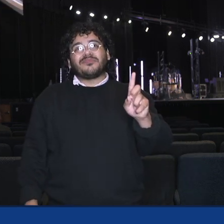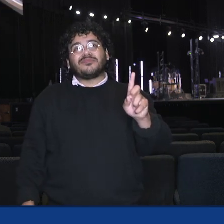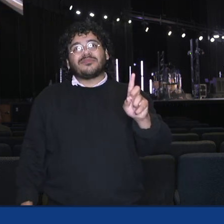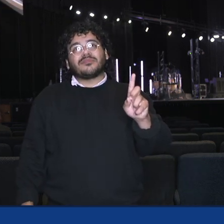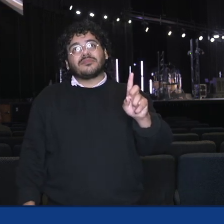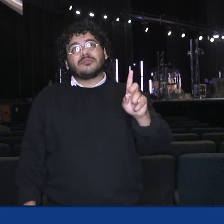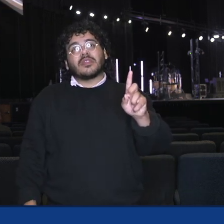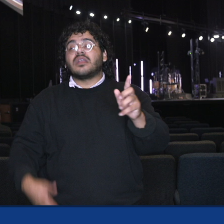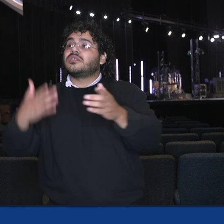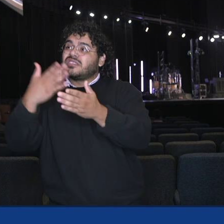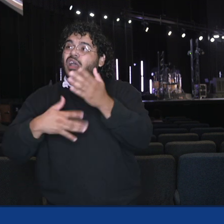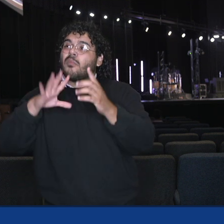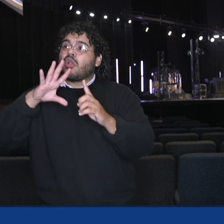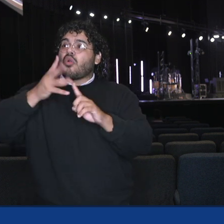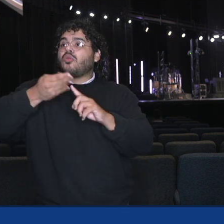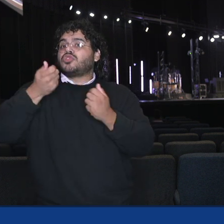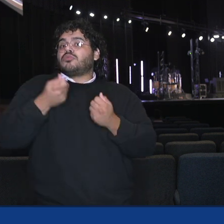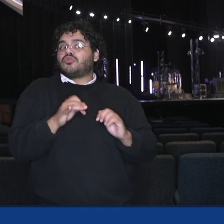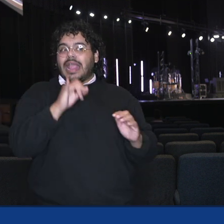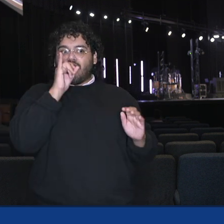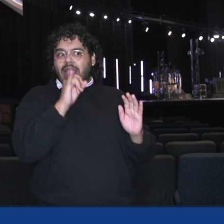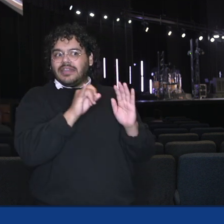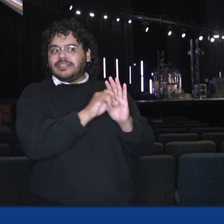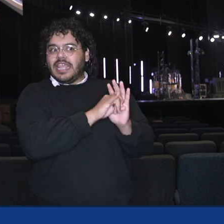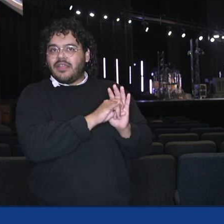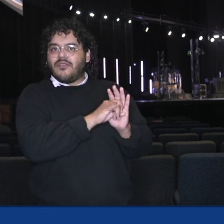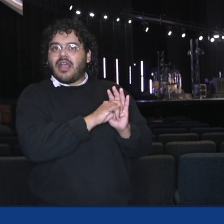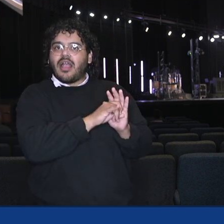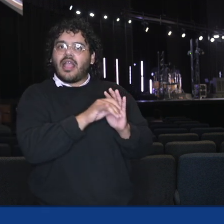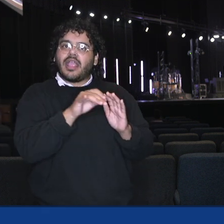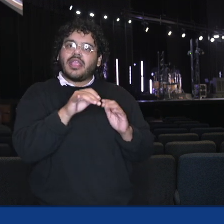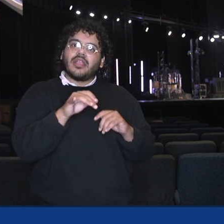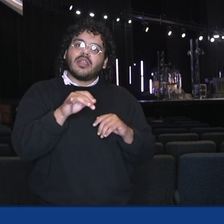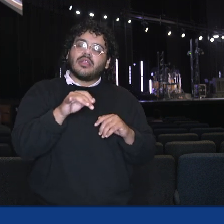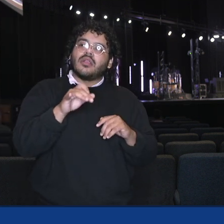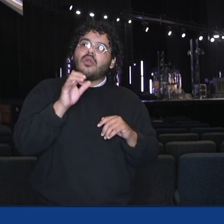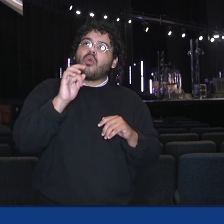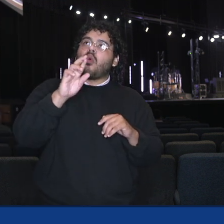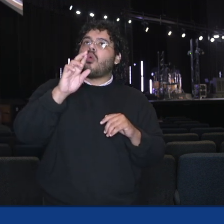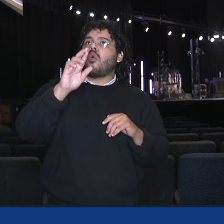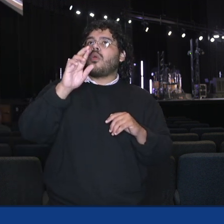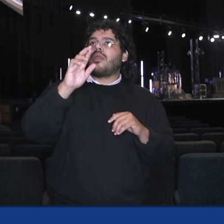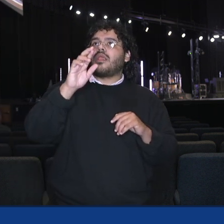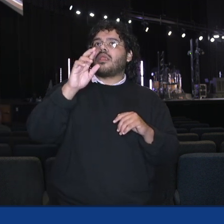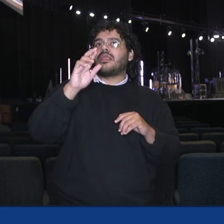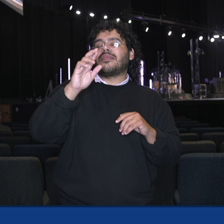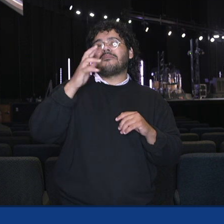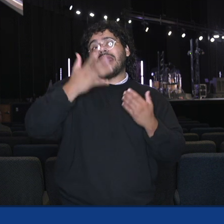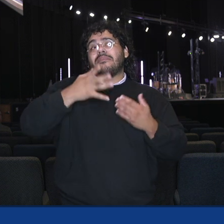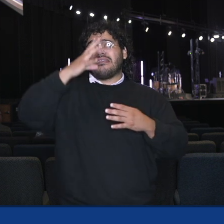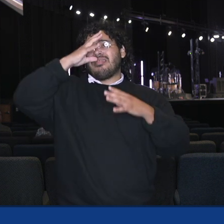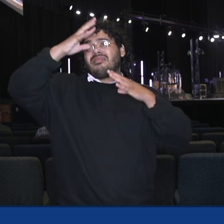identify or sort of like make up a thought that like everyone around me's got a spirit.